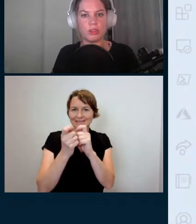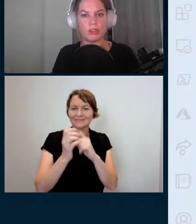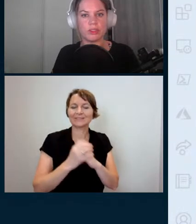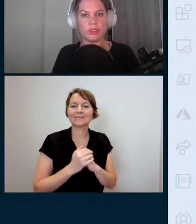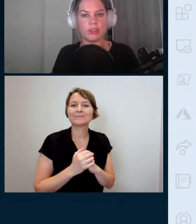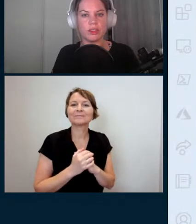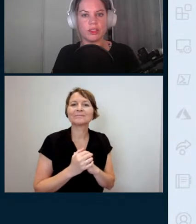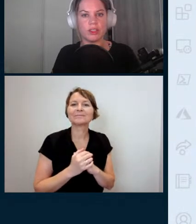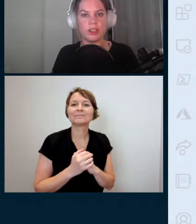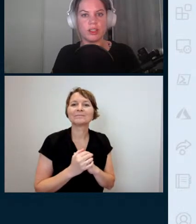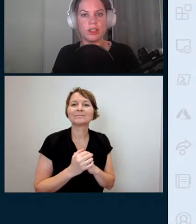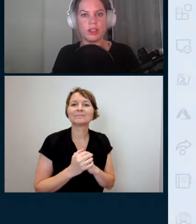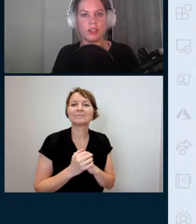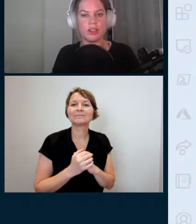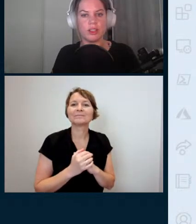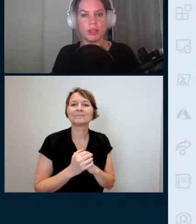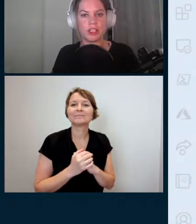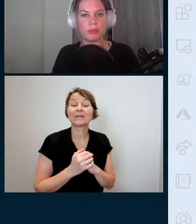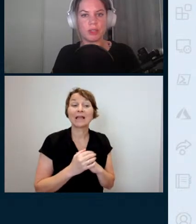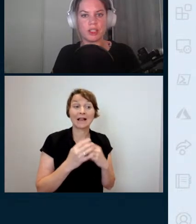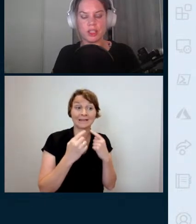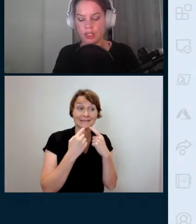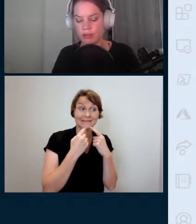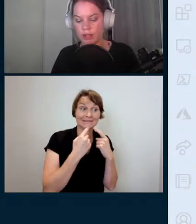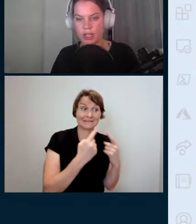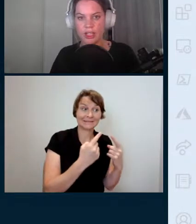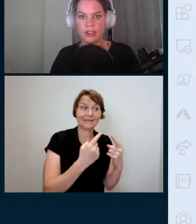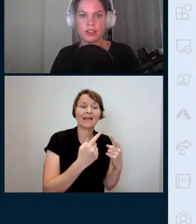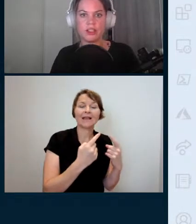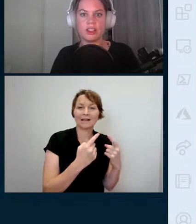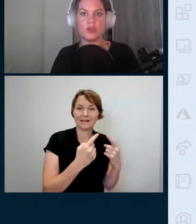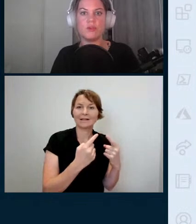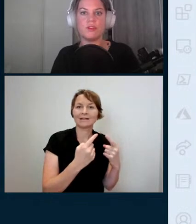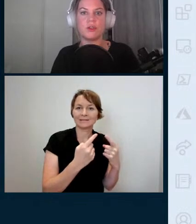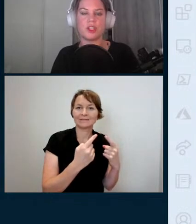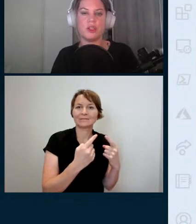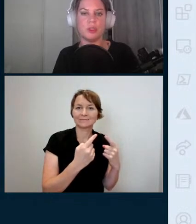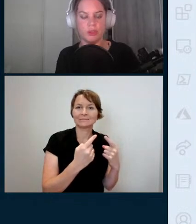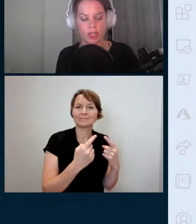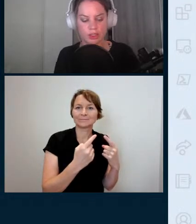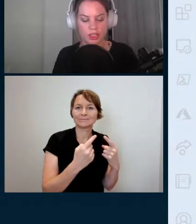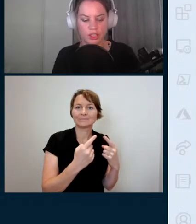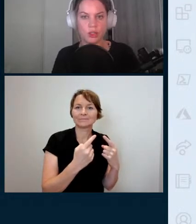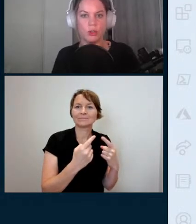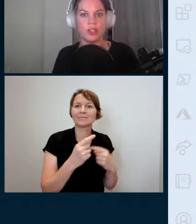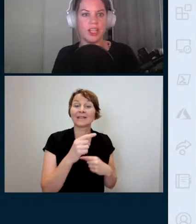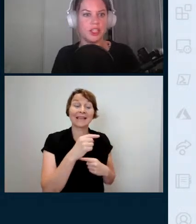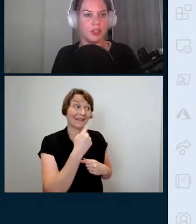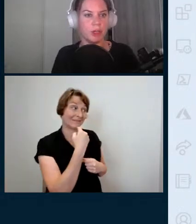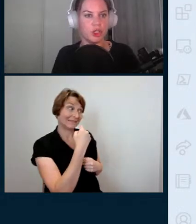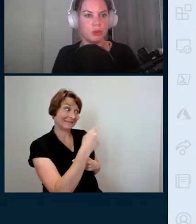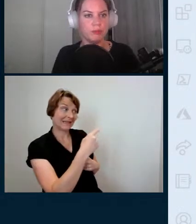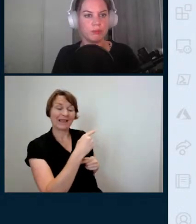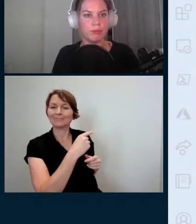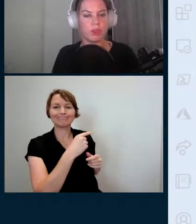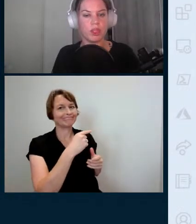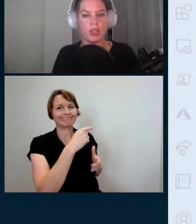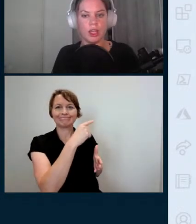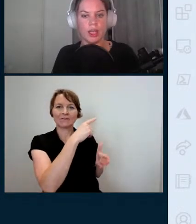not want the manage dependency. If I set this to false, it will not install the AZ